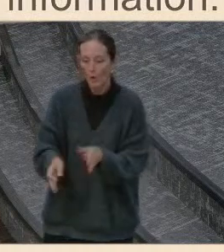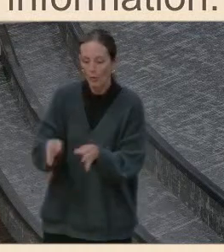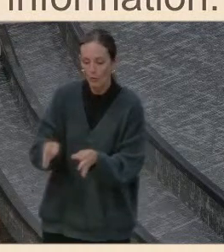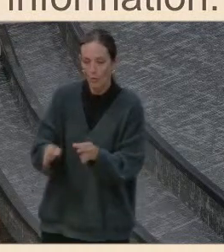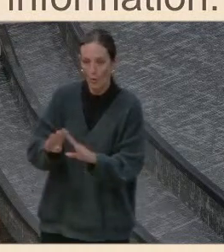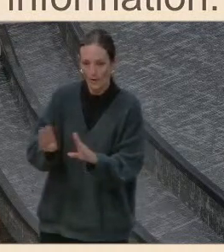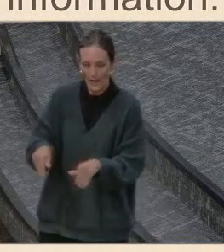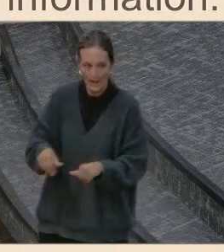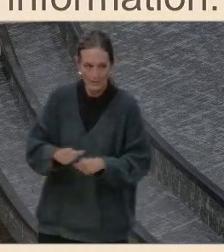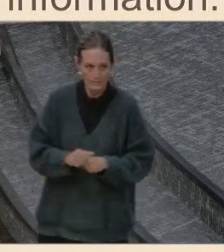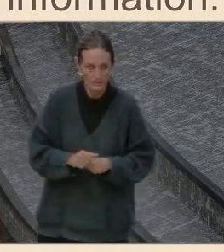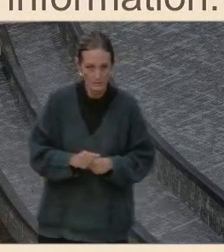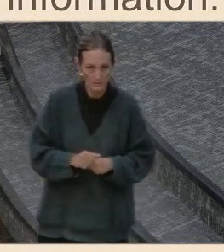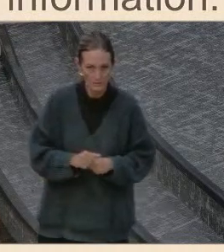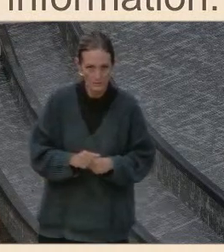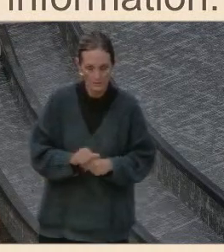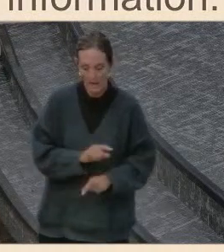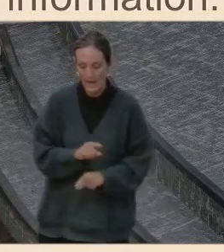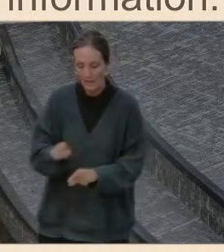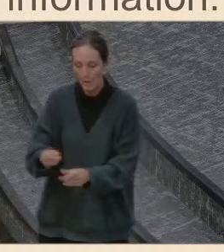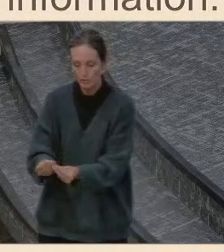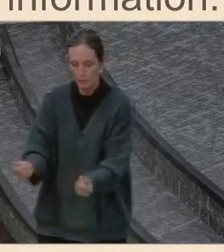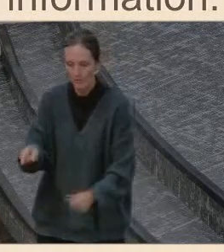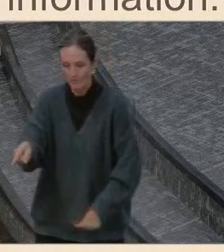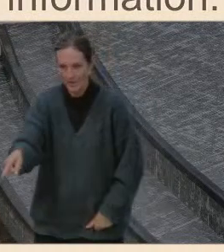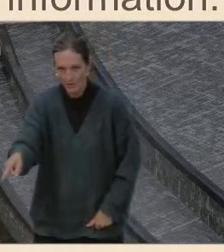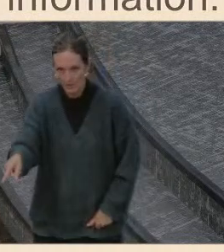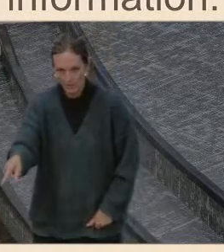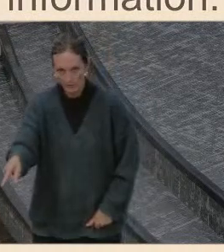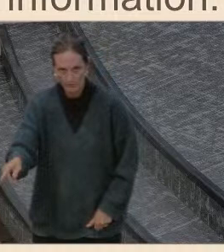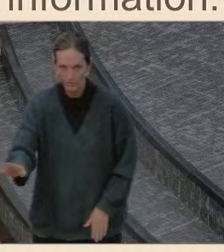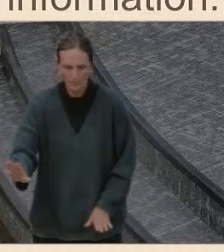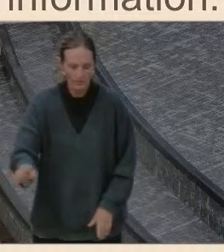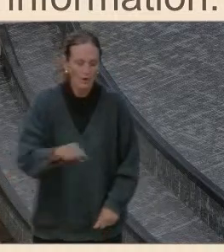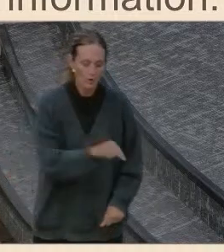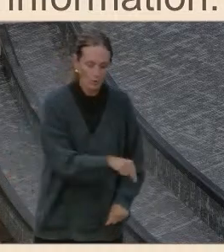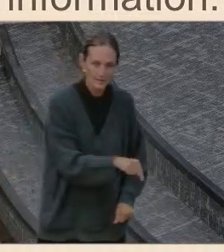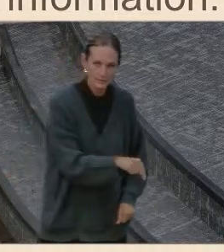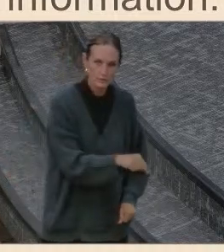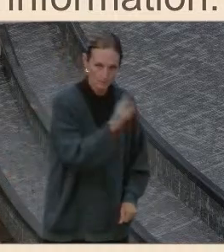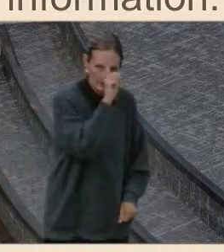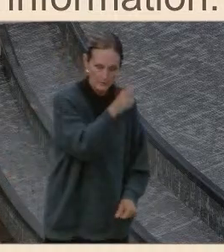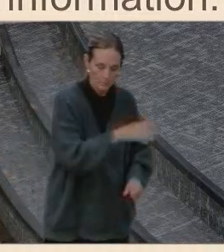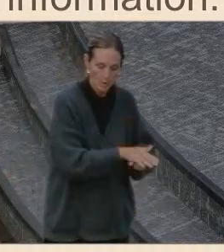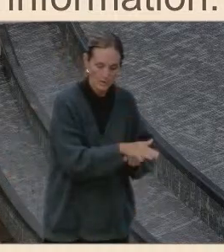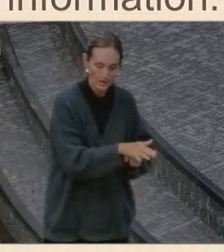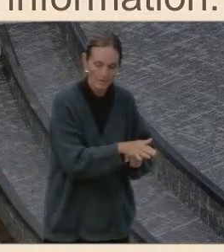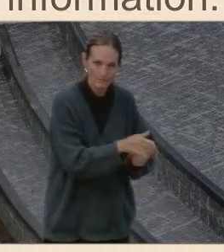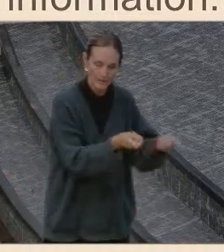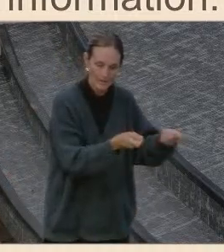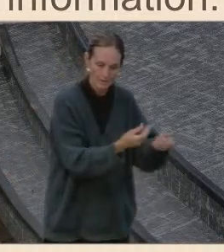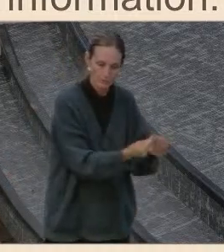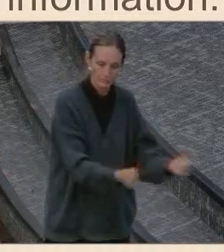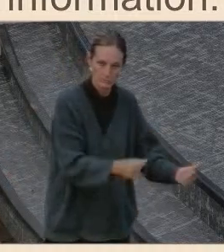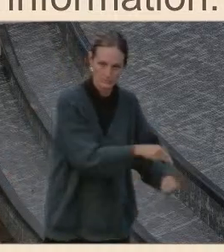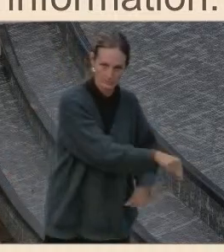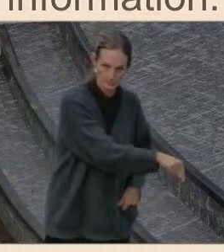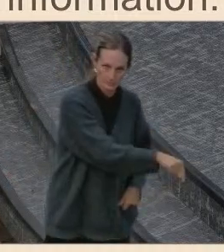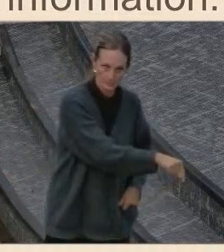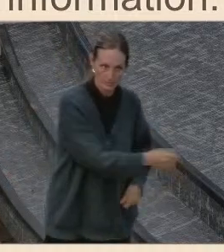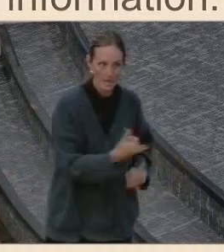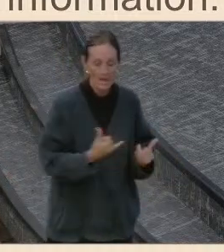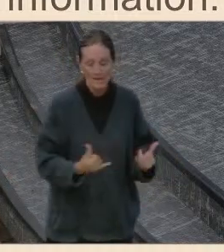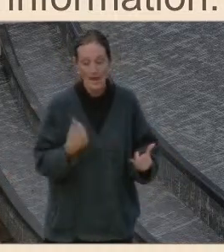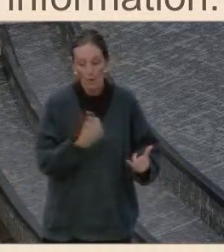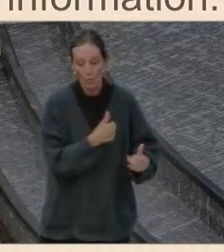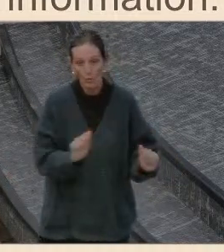should be smart enough to handle. Put them in the circle, let's talk about it. The small thing. Now, we can be our own problem